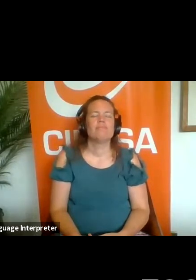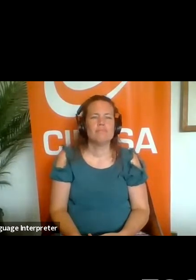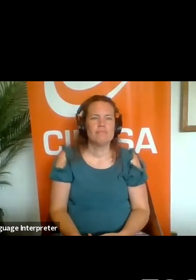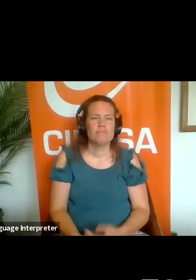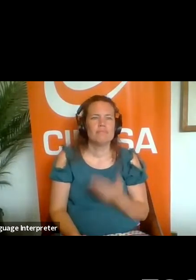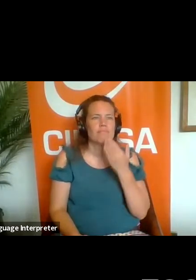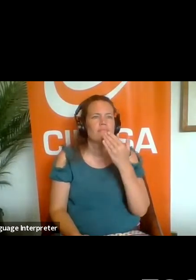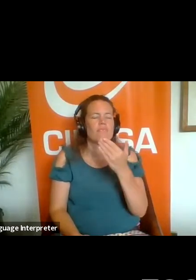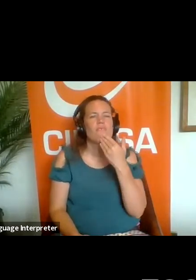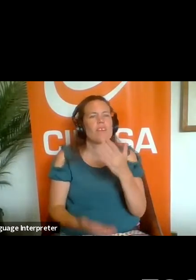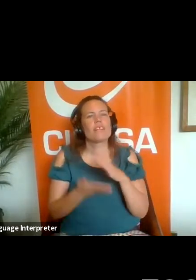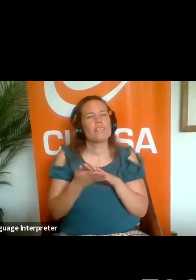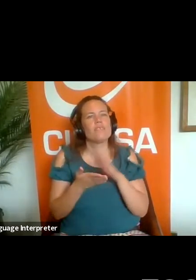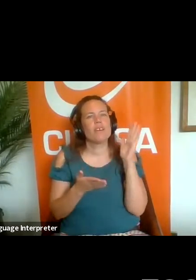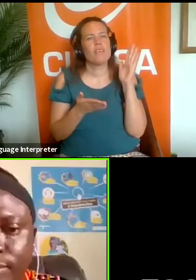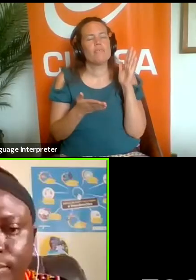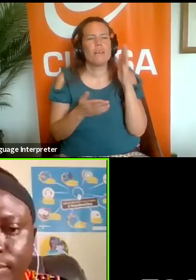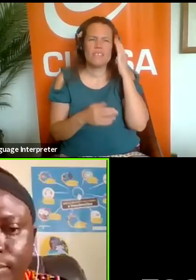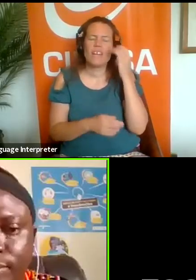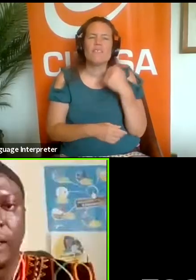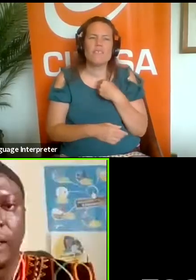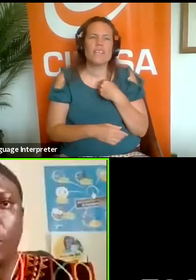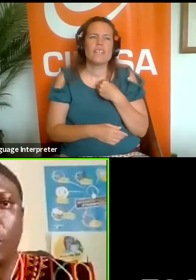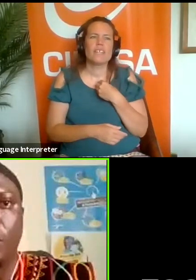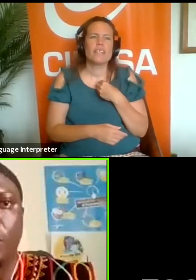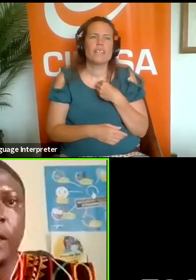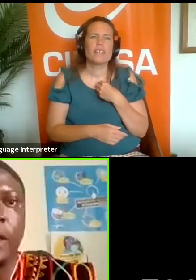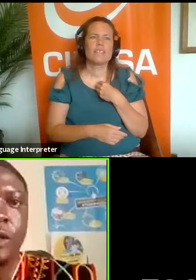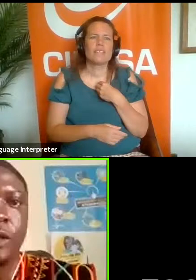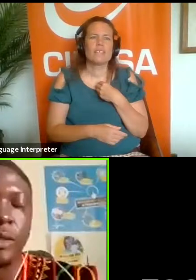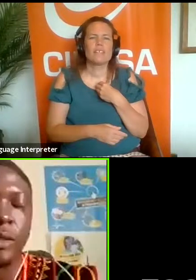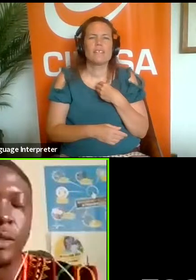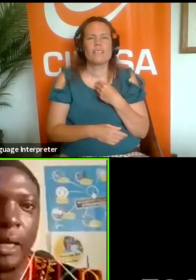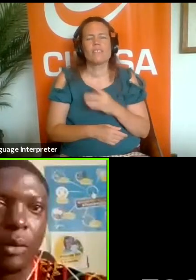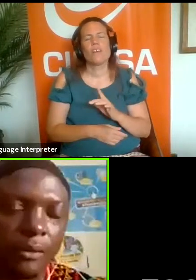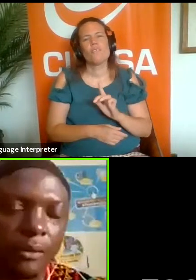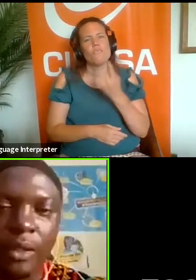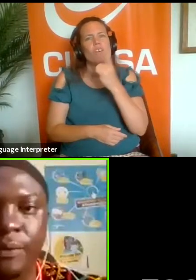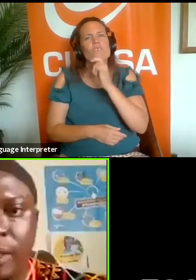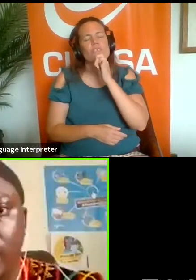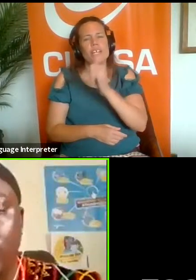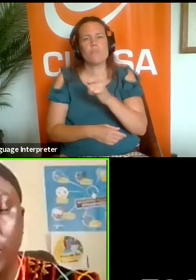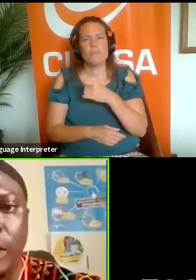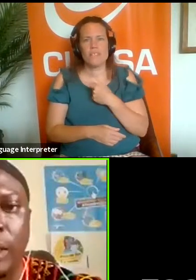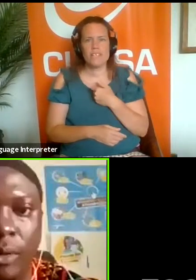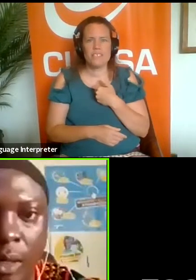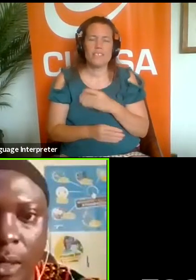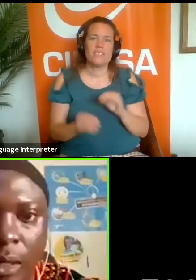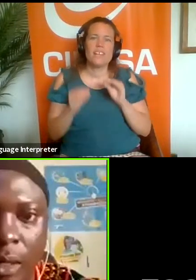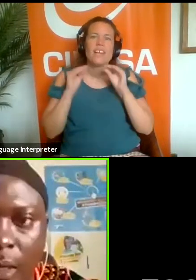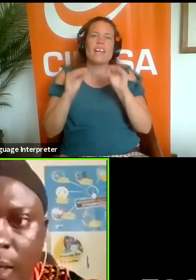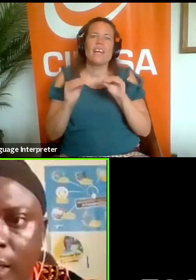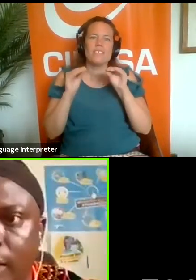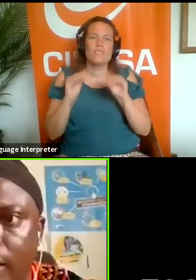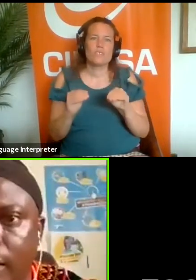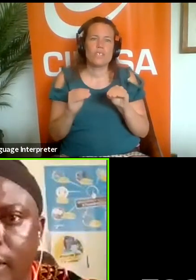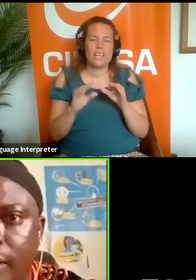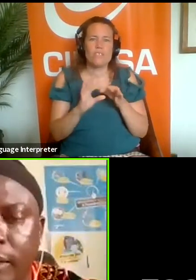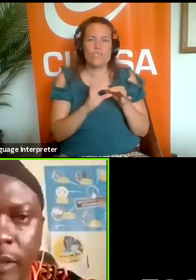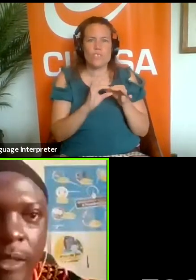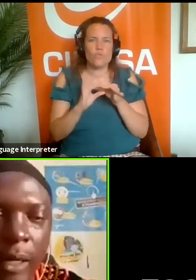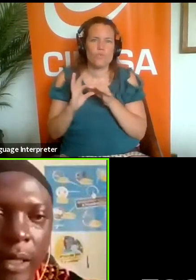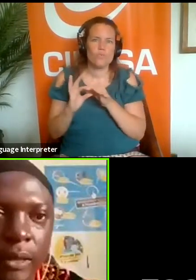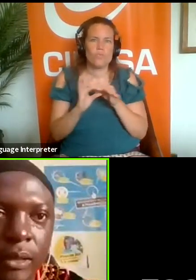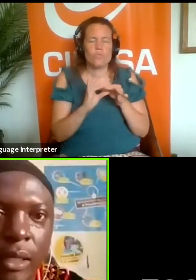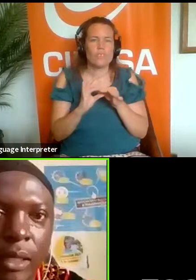Thank you very much. I think the first recommendation I would have to give is education around